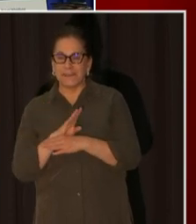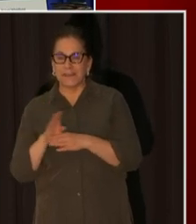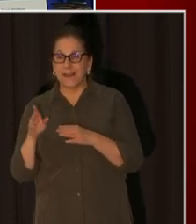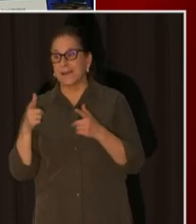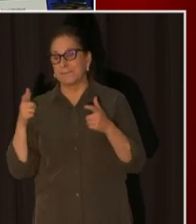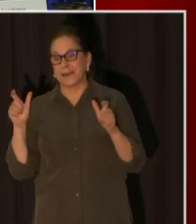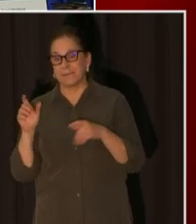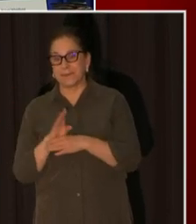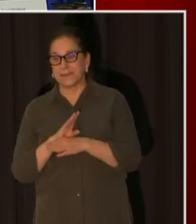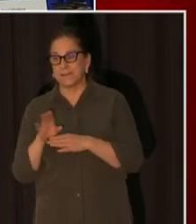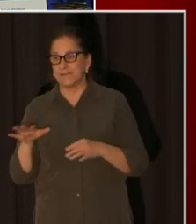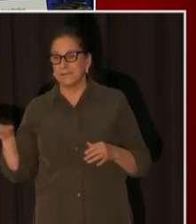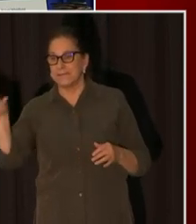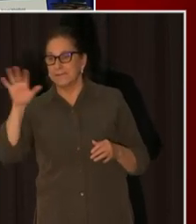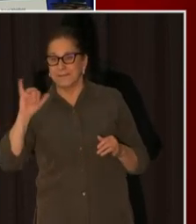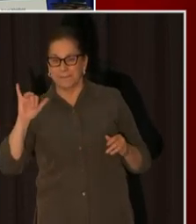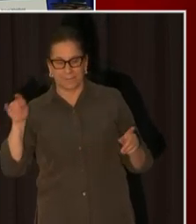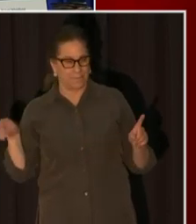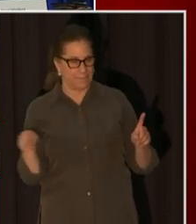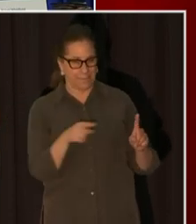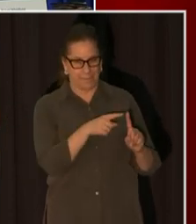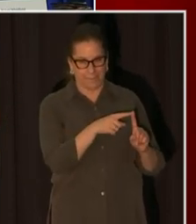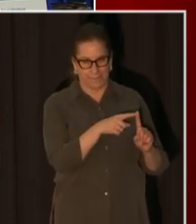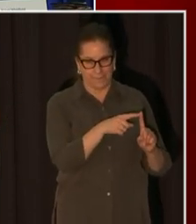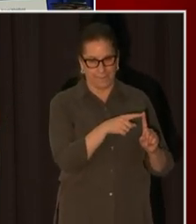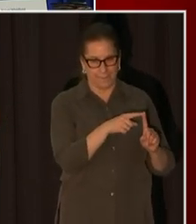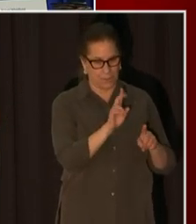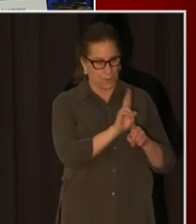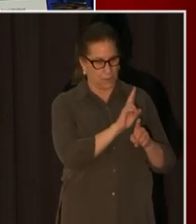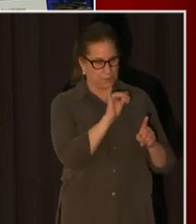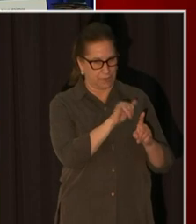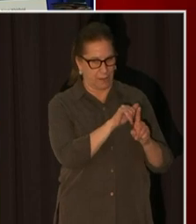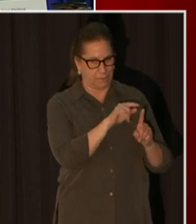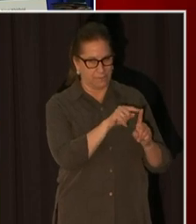reach out to your main street directly. I think we have, we know that